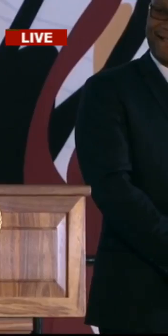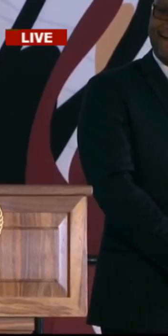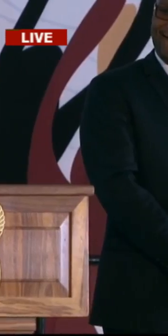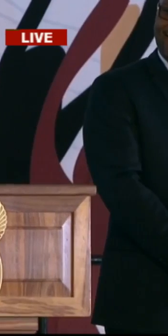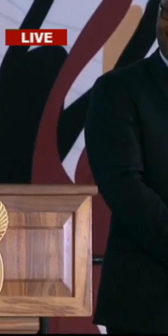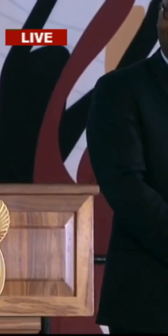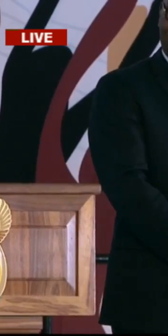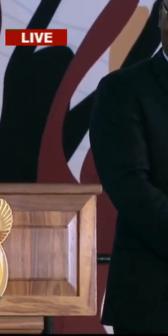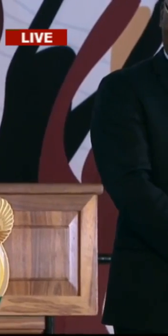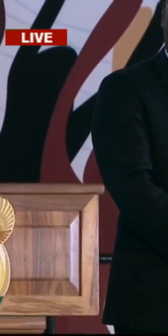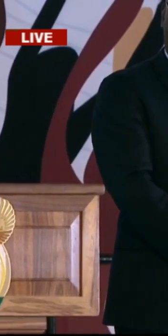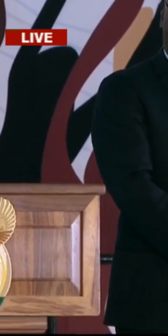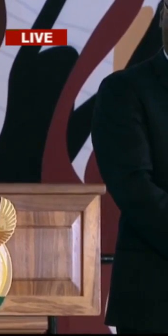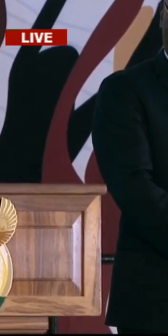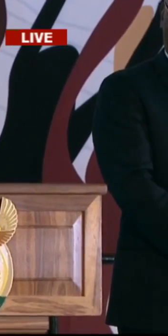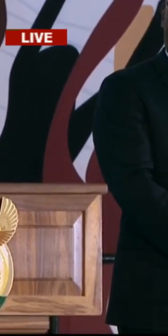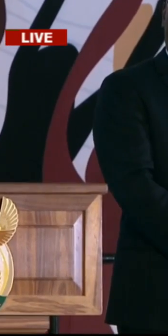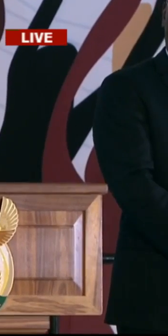Please, order!